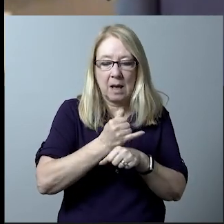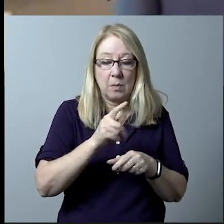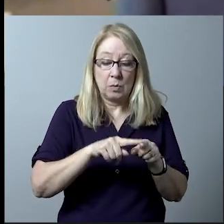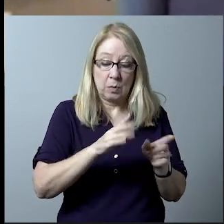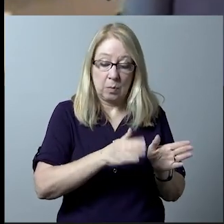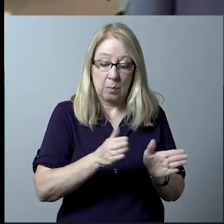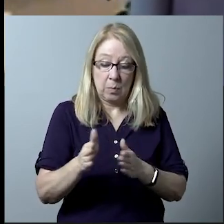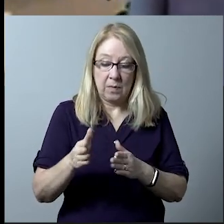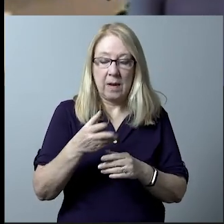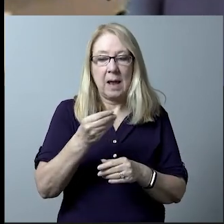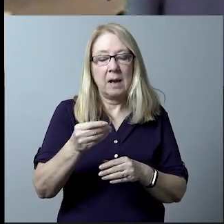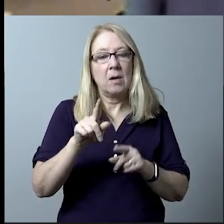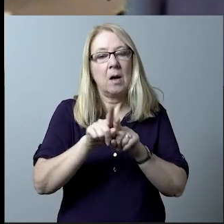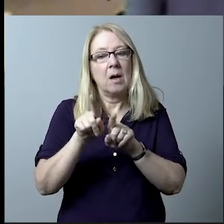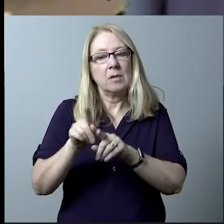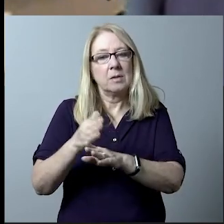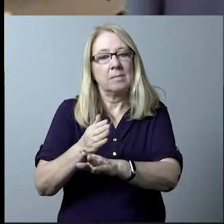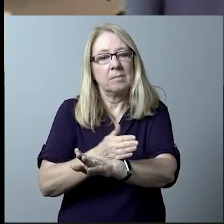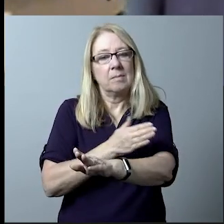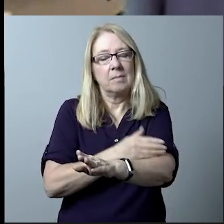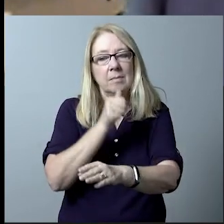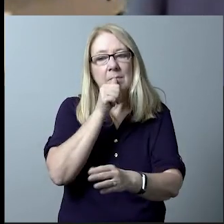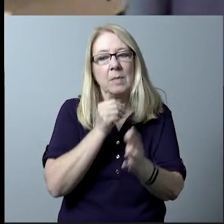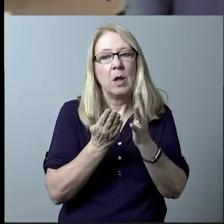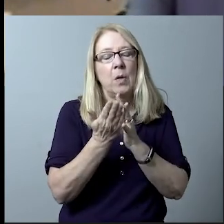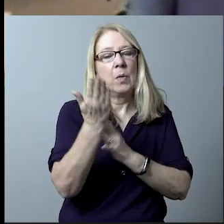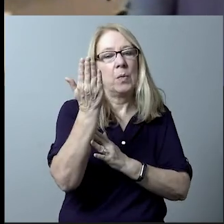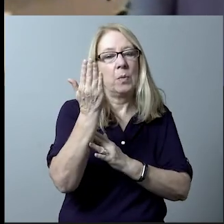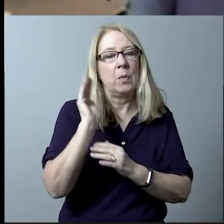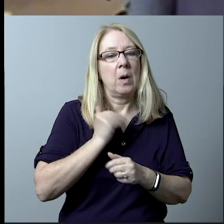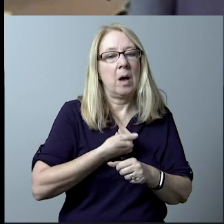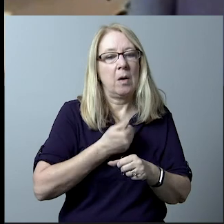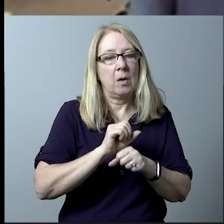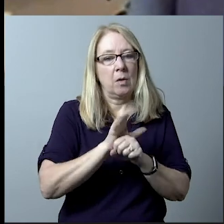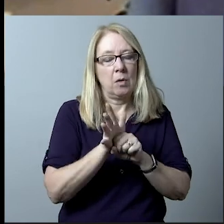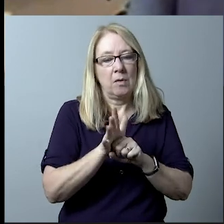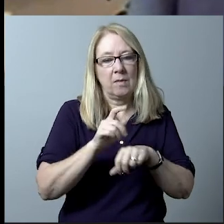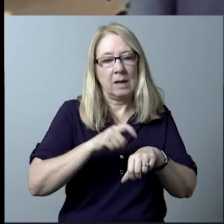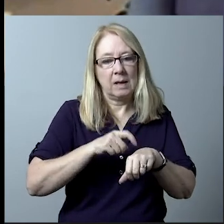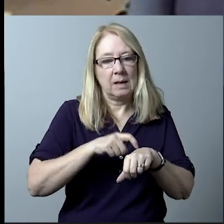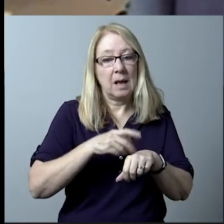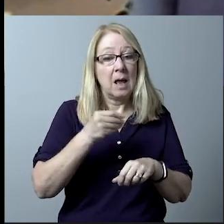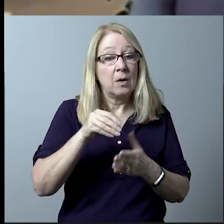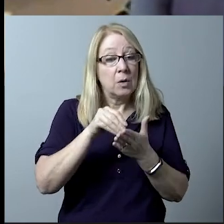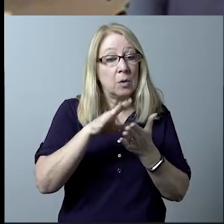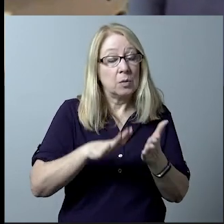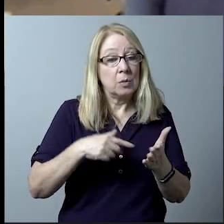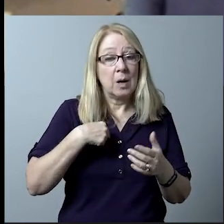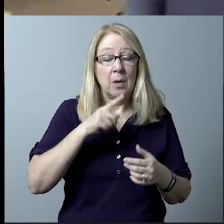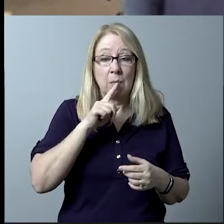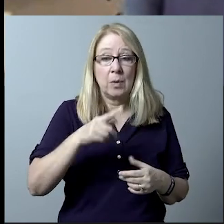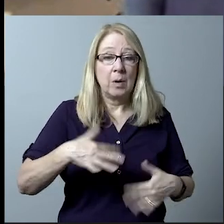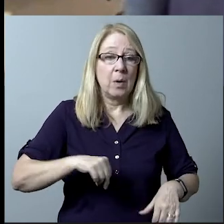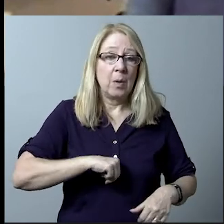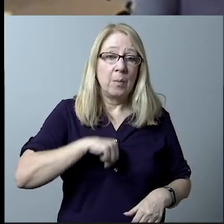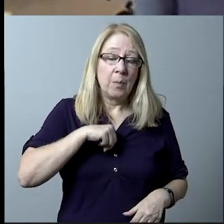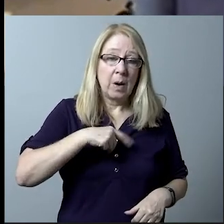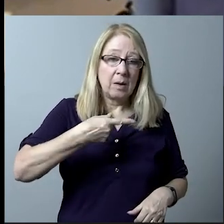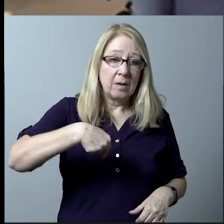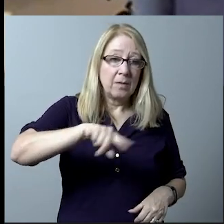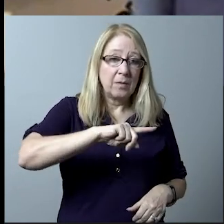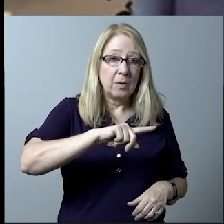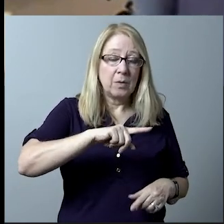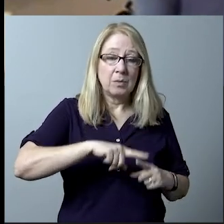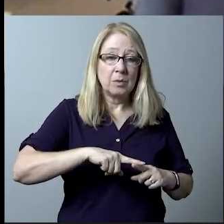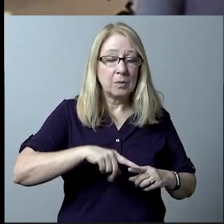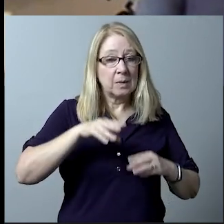campus not only prepare, but to make progress during these COVID-19 times. And students, I take tremendous